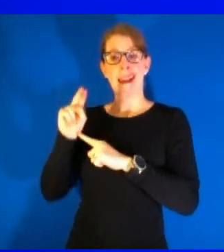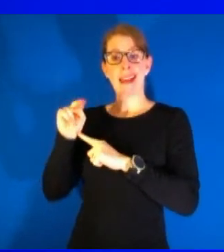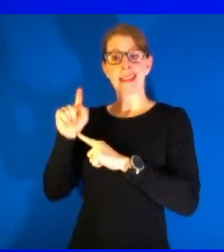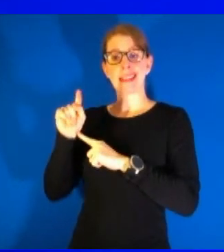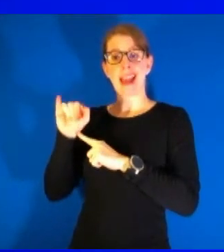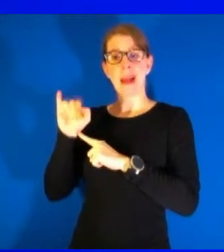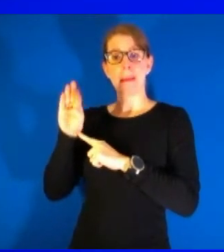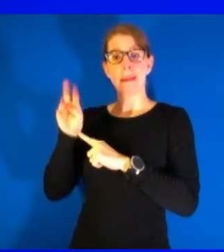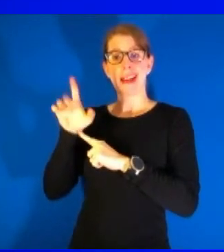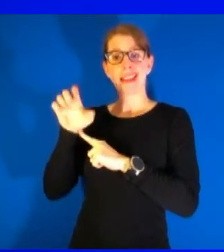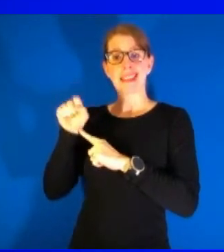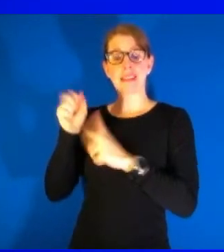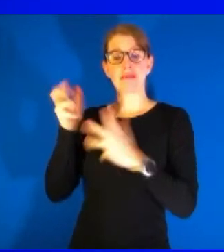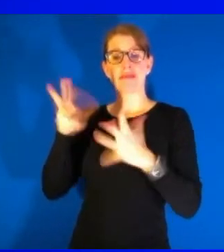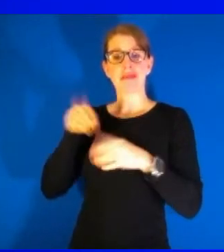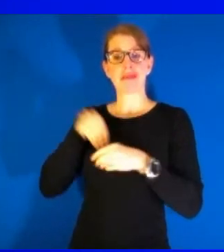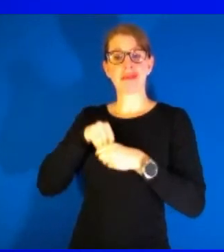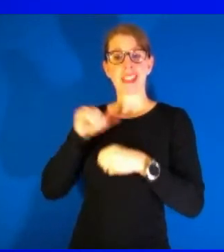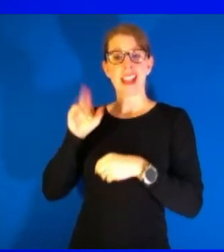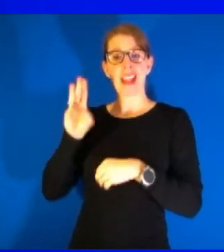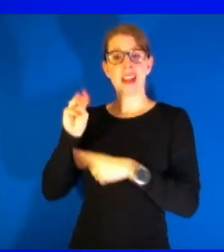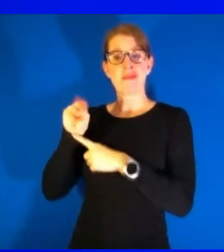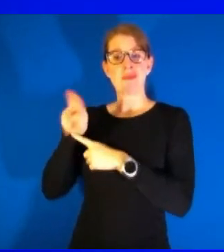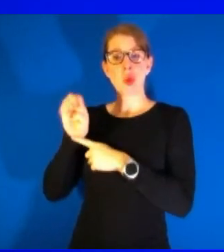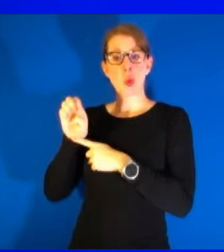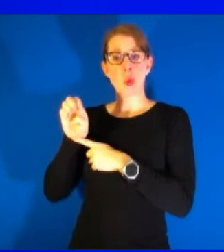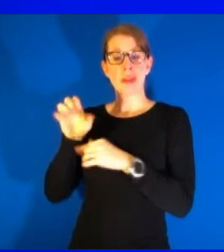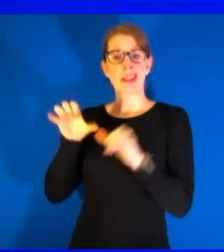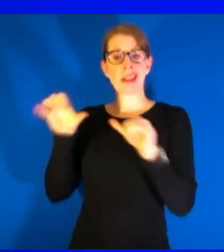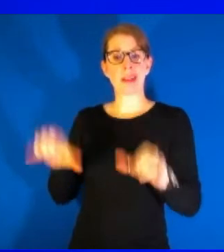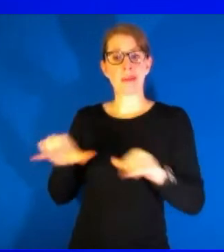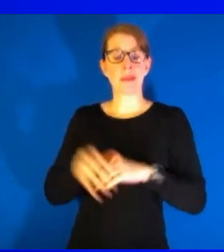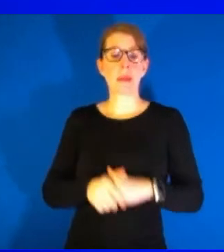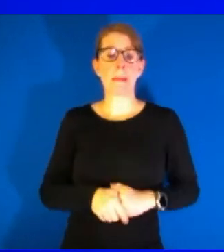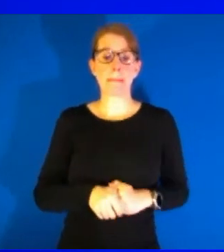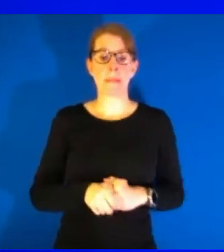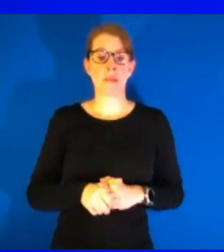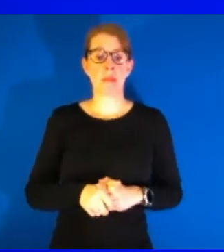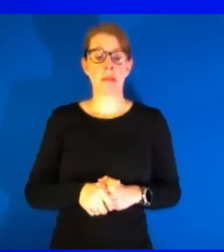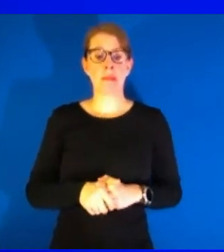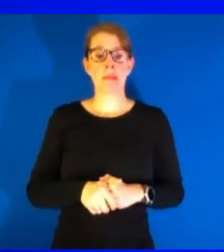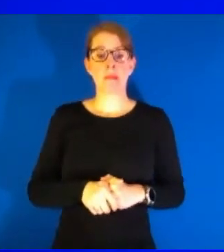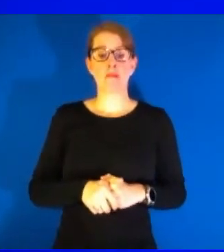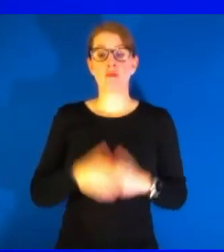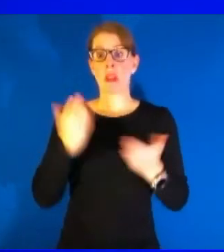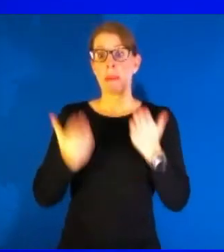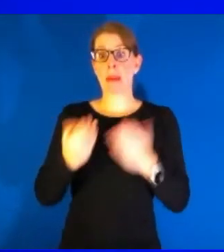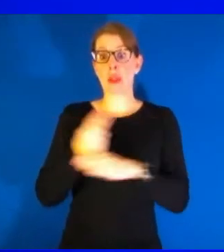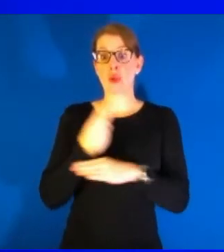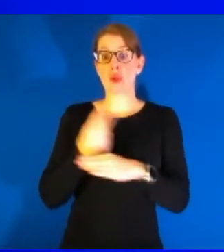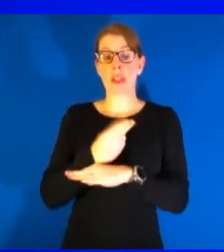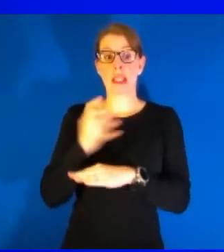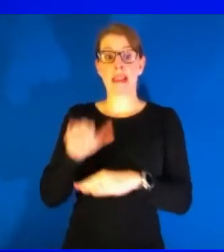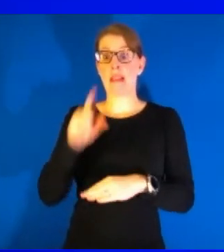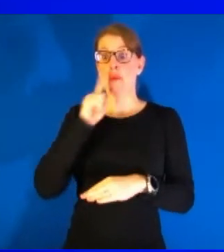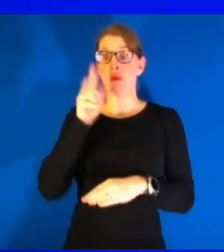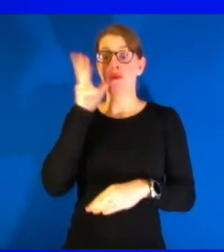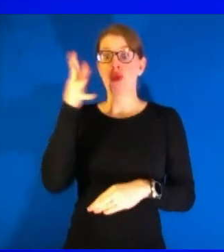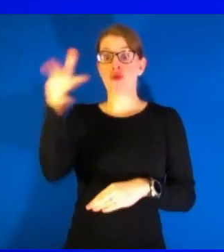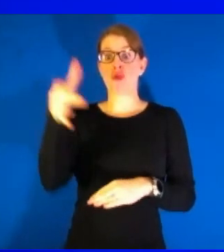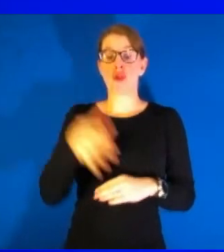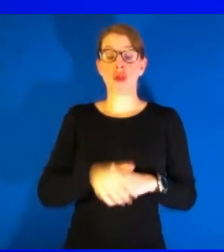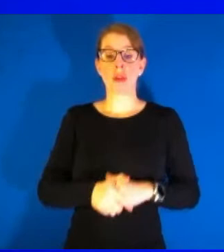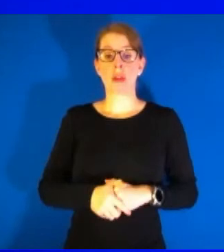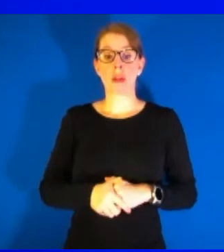system for that aspect. So maybe using that in the future, but also keeping